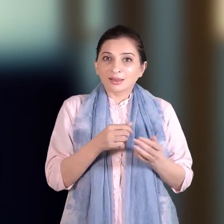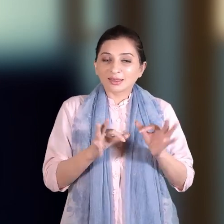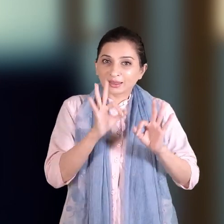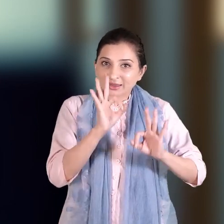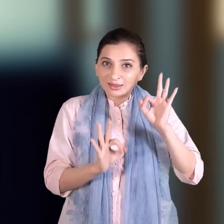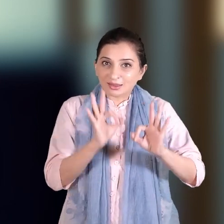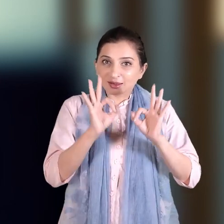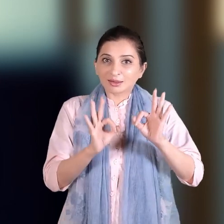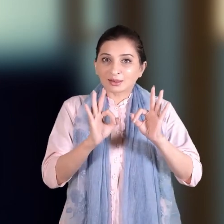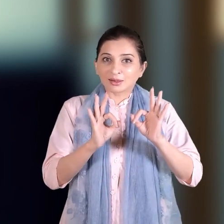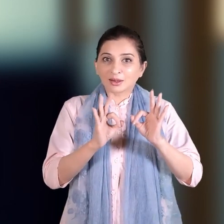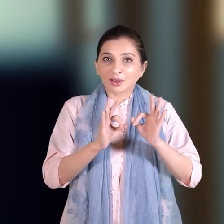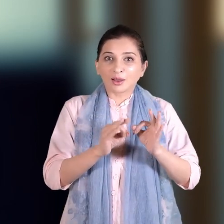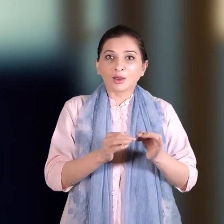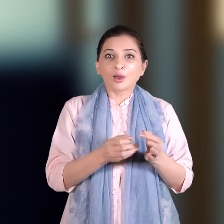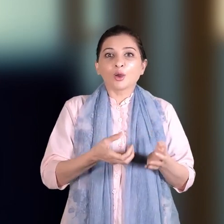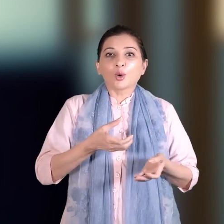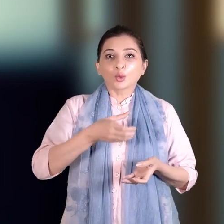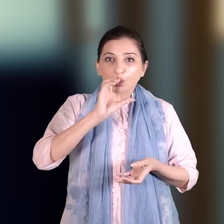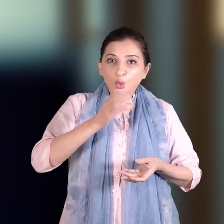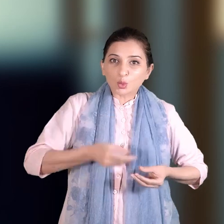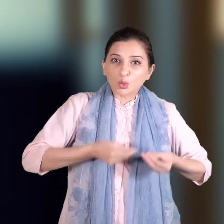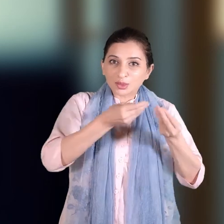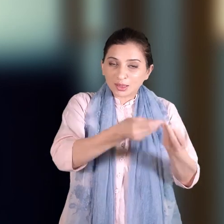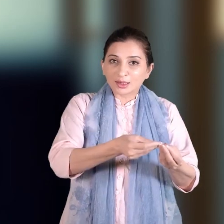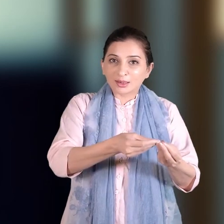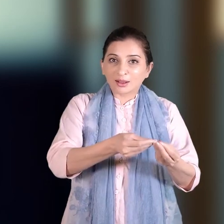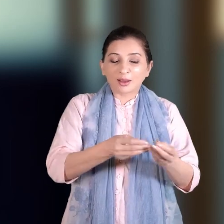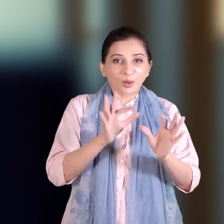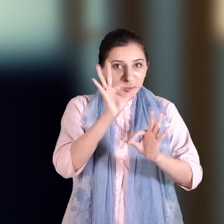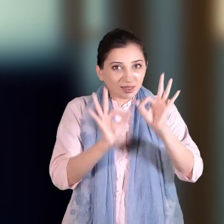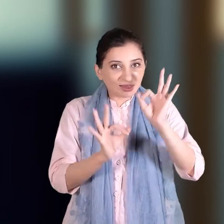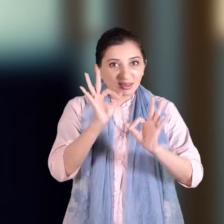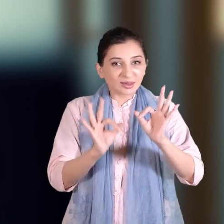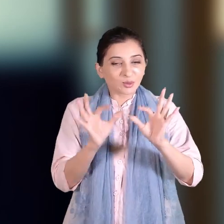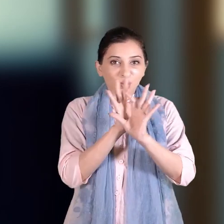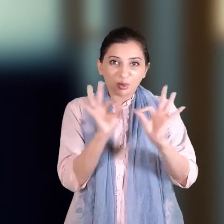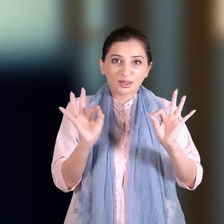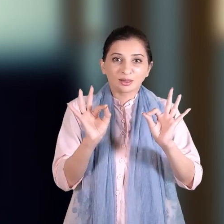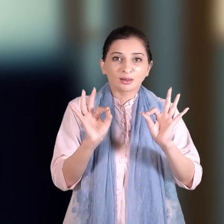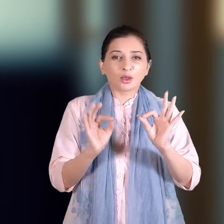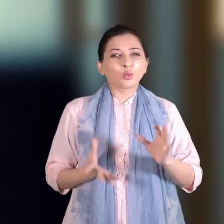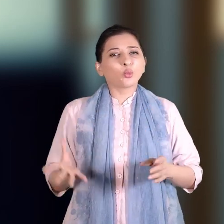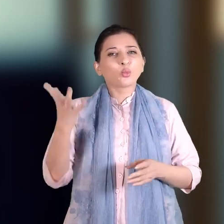everything, be it feeding, sleeping, changing the diaper.